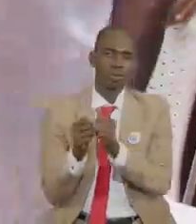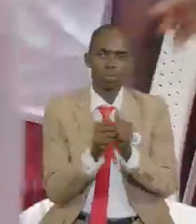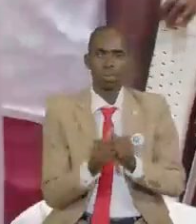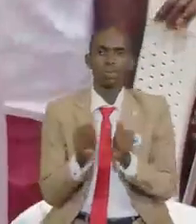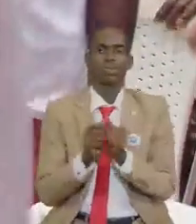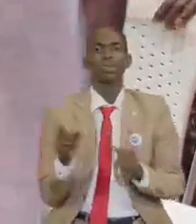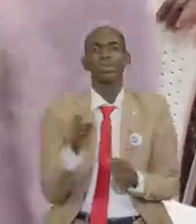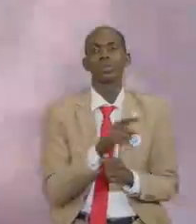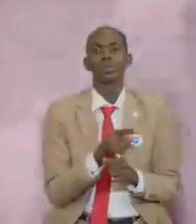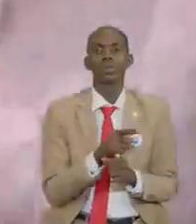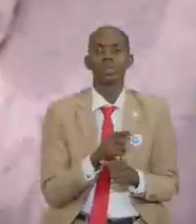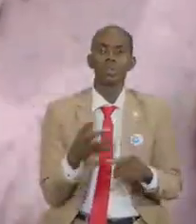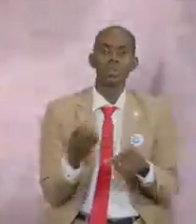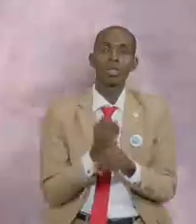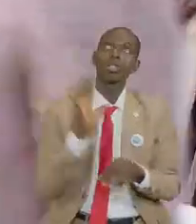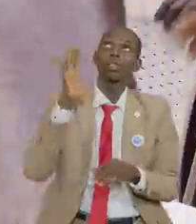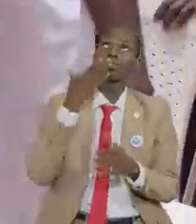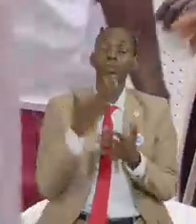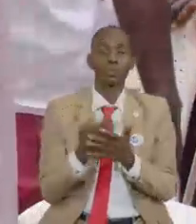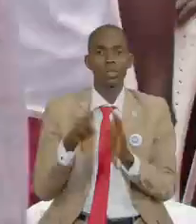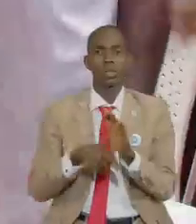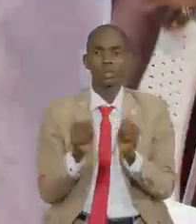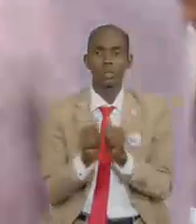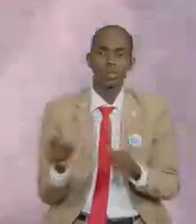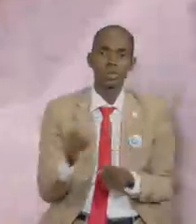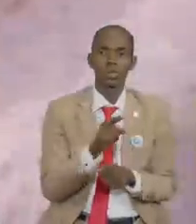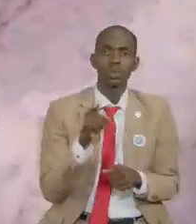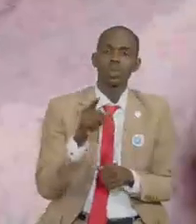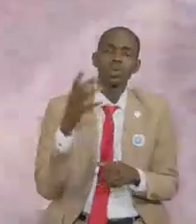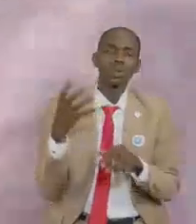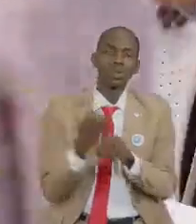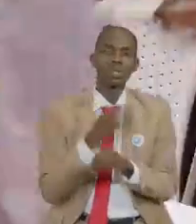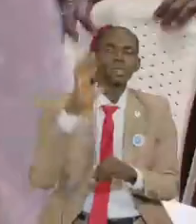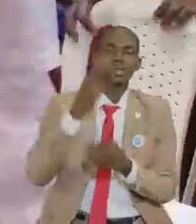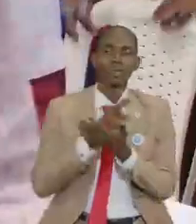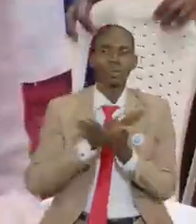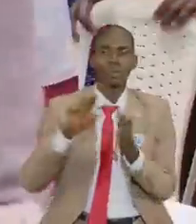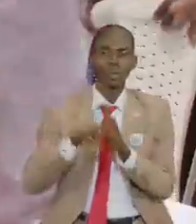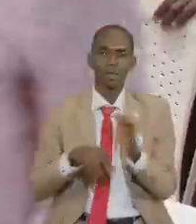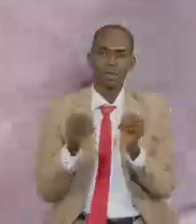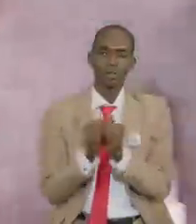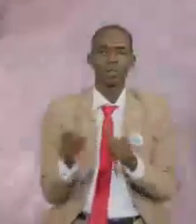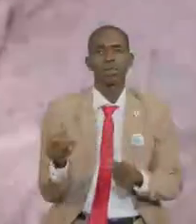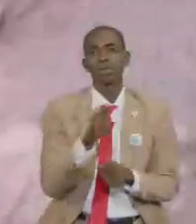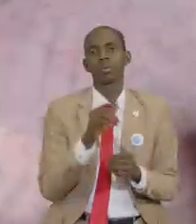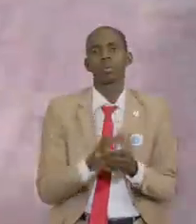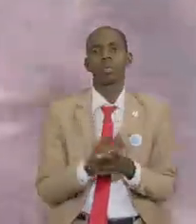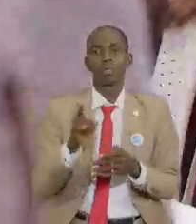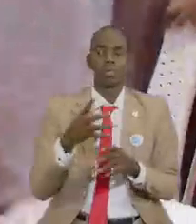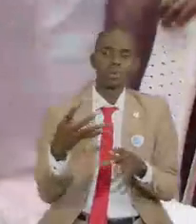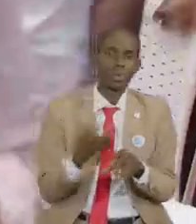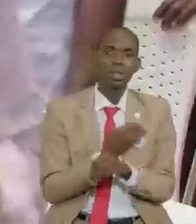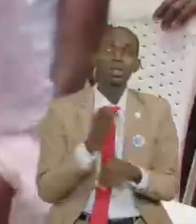You take his goodness with you. You take his godliness with you. You take